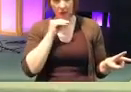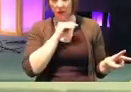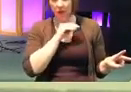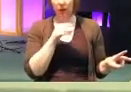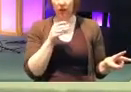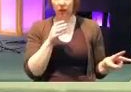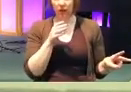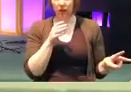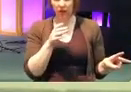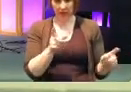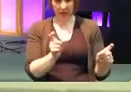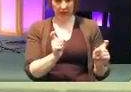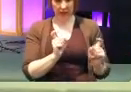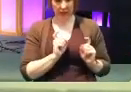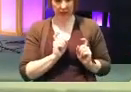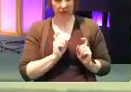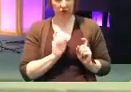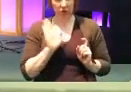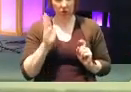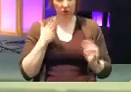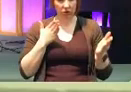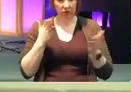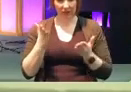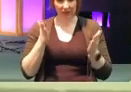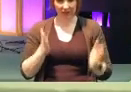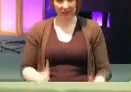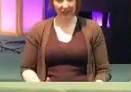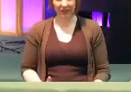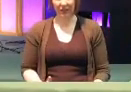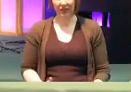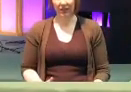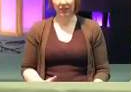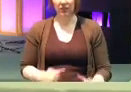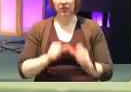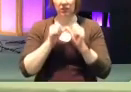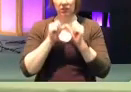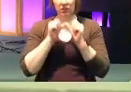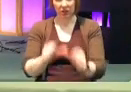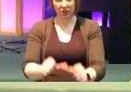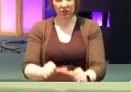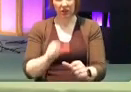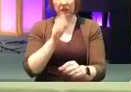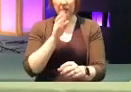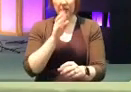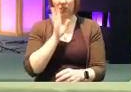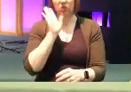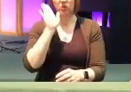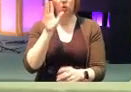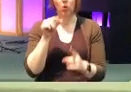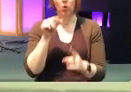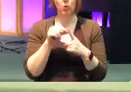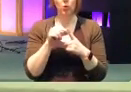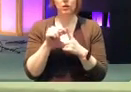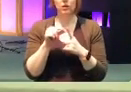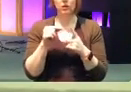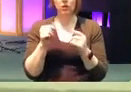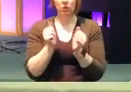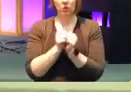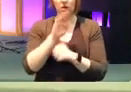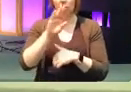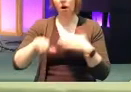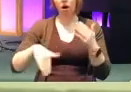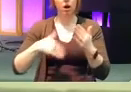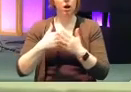and grant to your servants to continue to speak your word with all